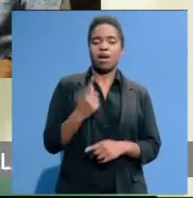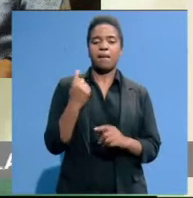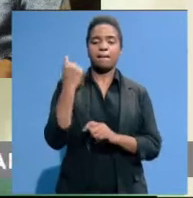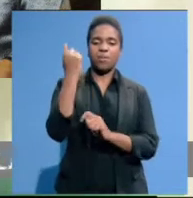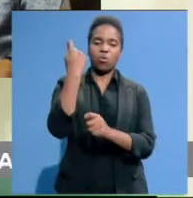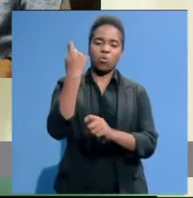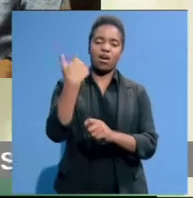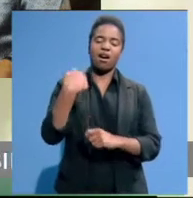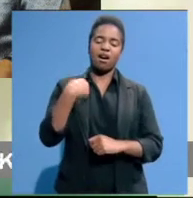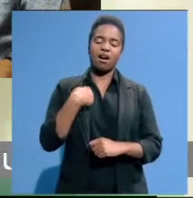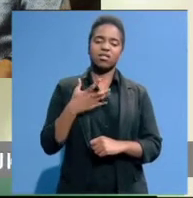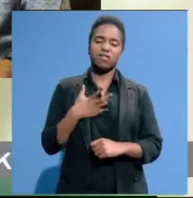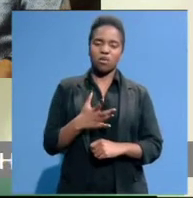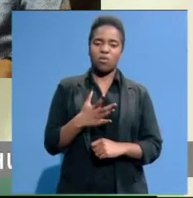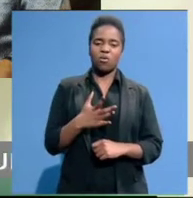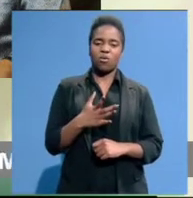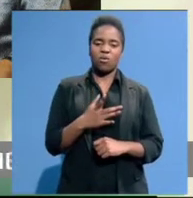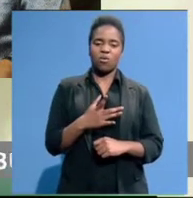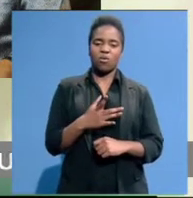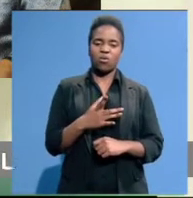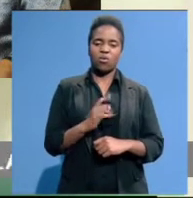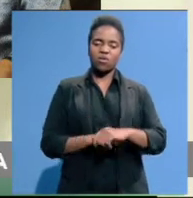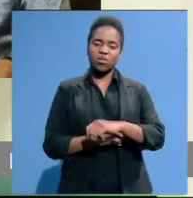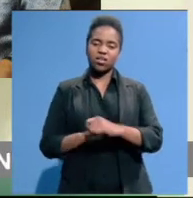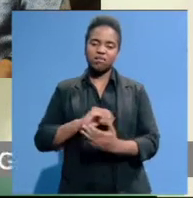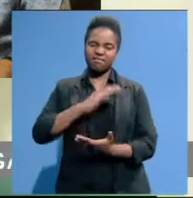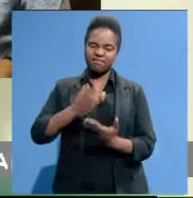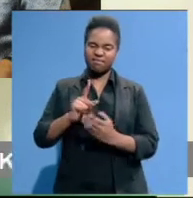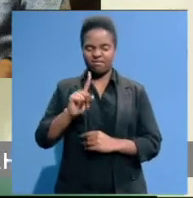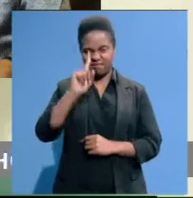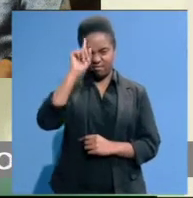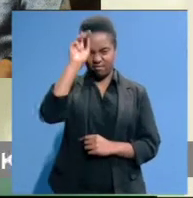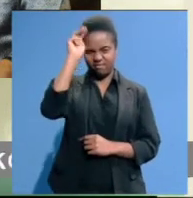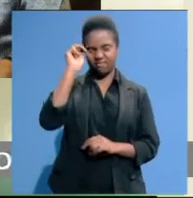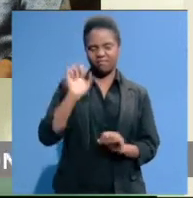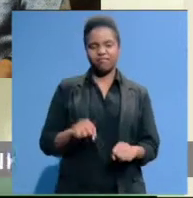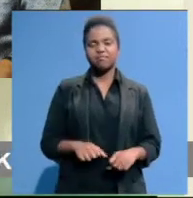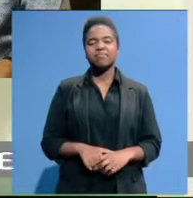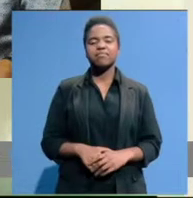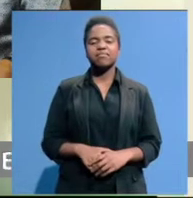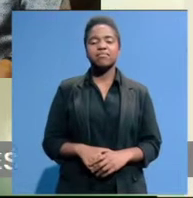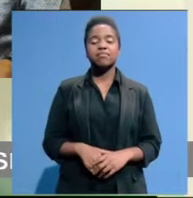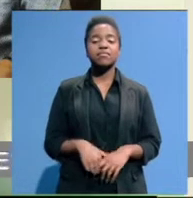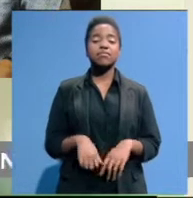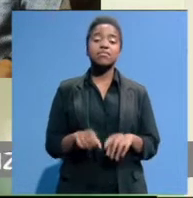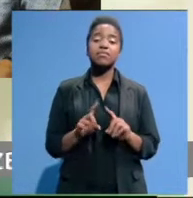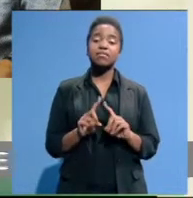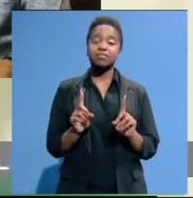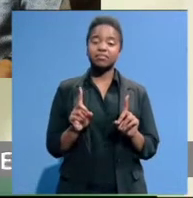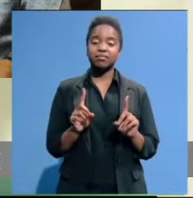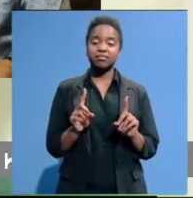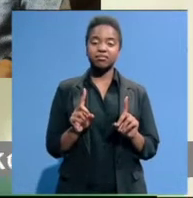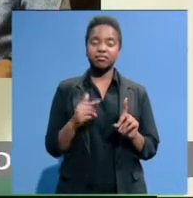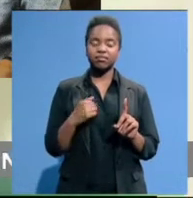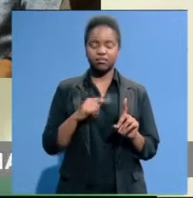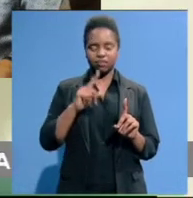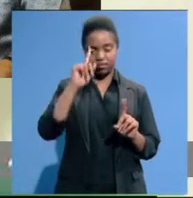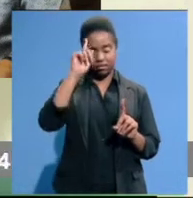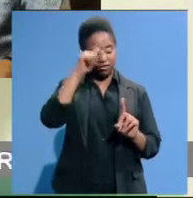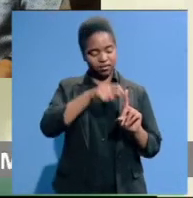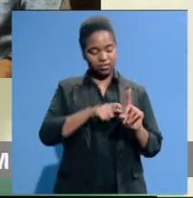Swaziland. Yeah, welcome back. What was it like, though, whilst you were in Swaziland, given what's happened in the past week